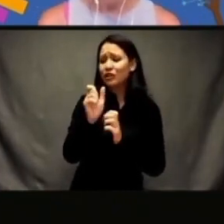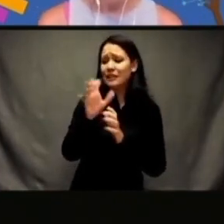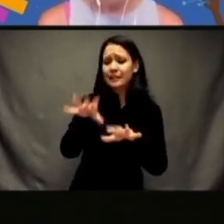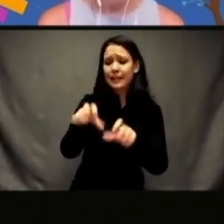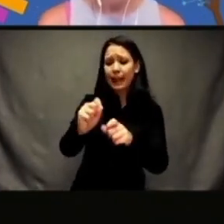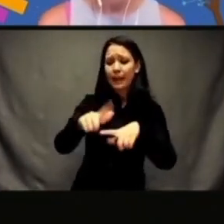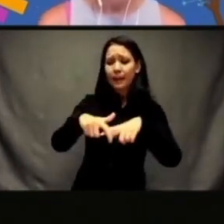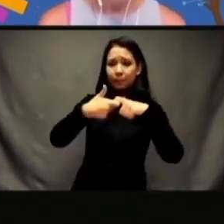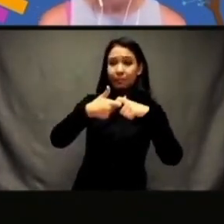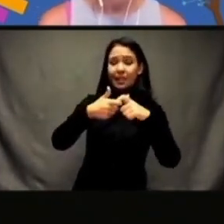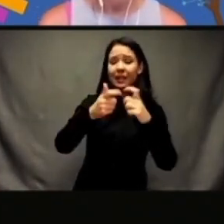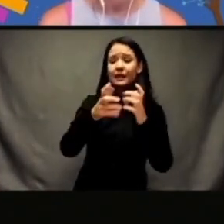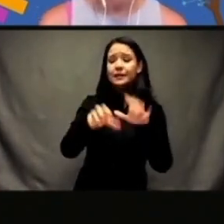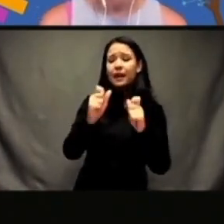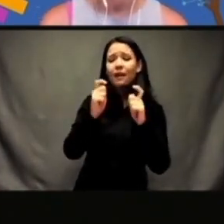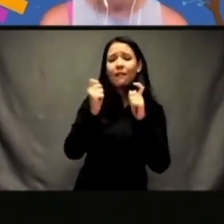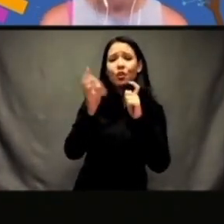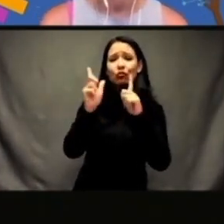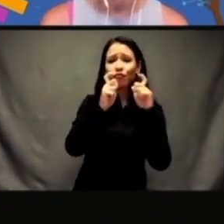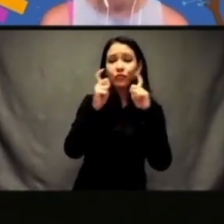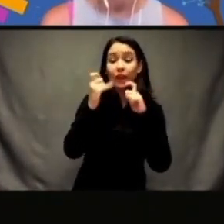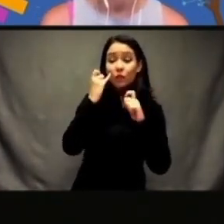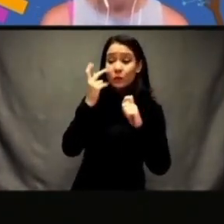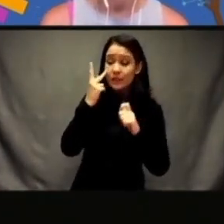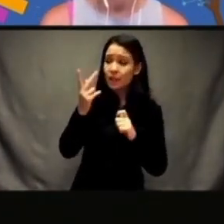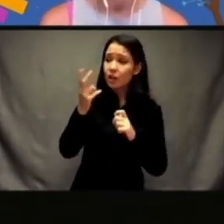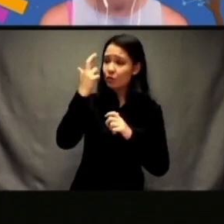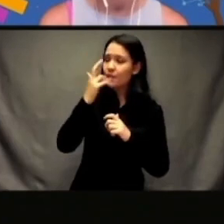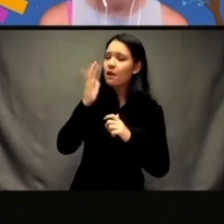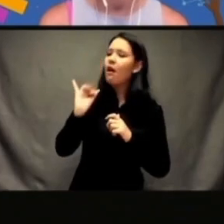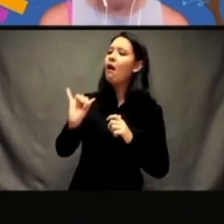step back, it gives you a good reason to step back